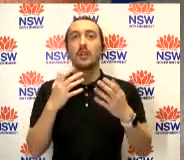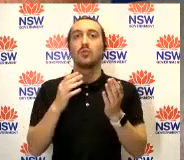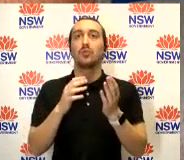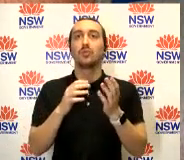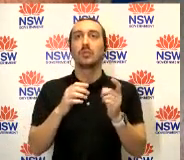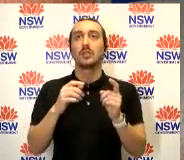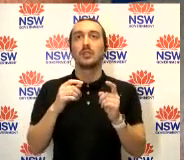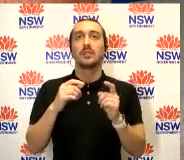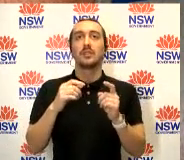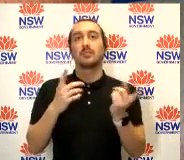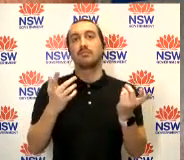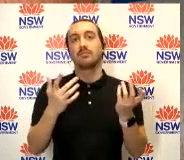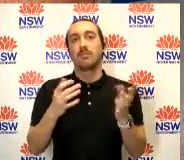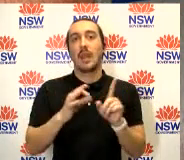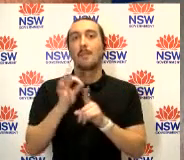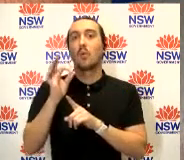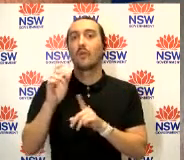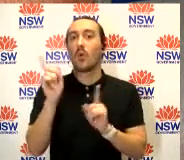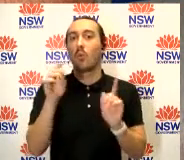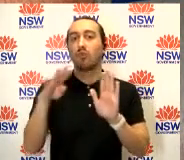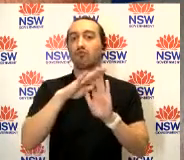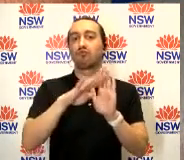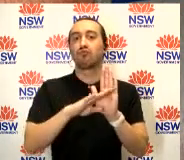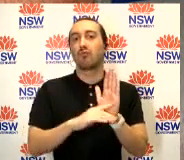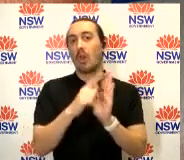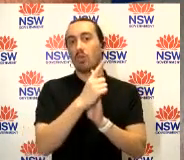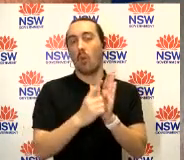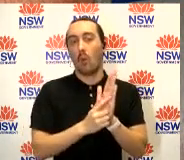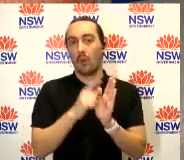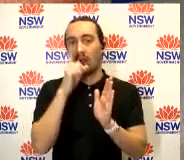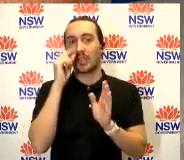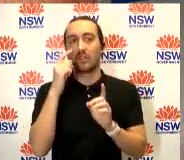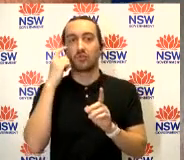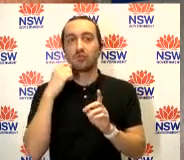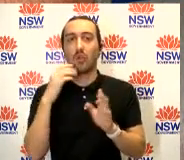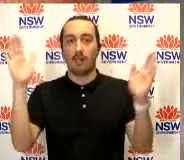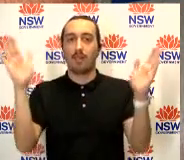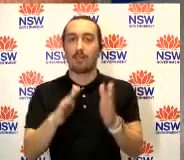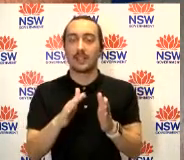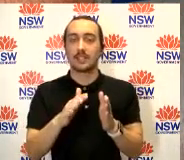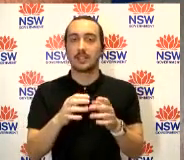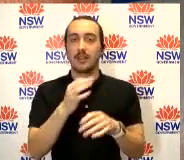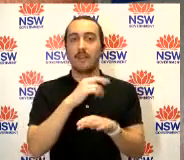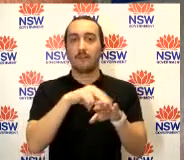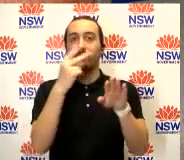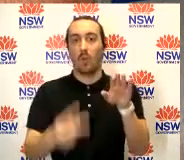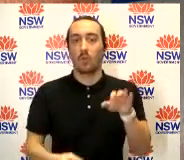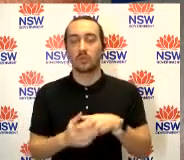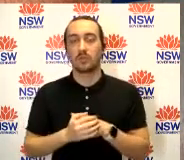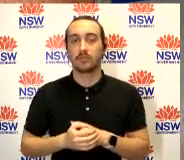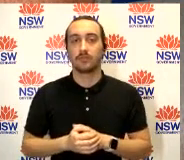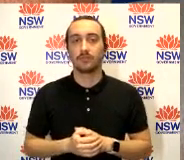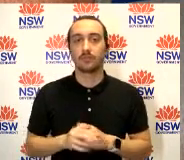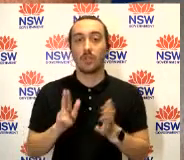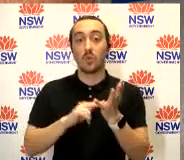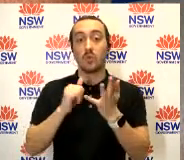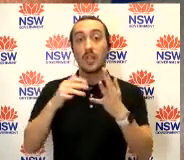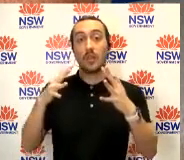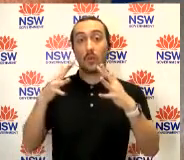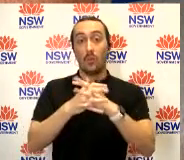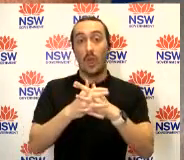regulatory approaches can we take to improve the outcomes for falls. So New South Wales drafted an options paper. That is actually